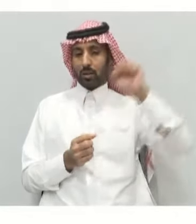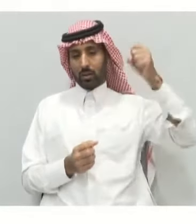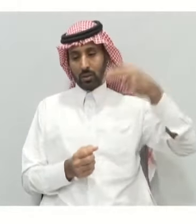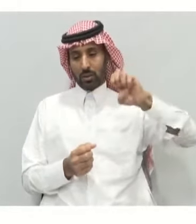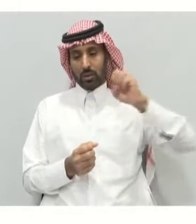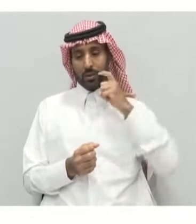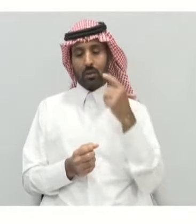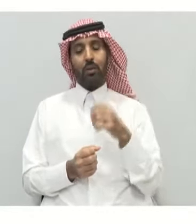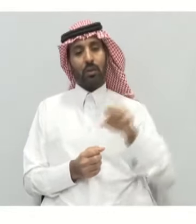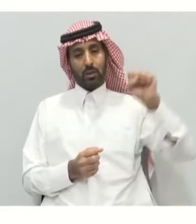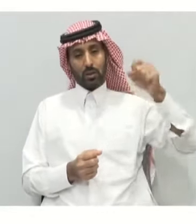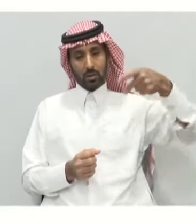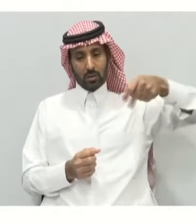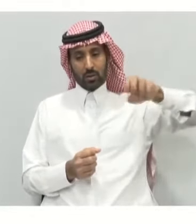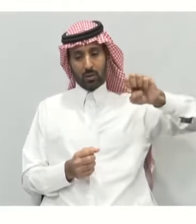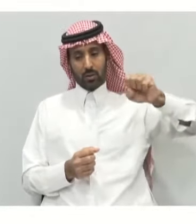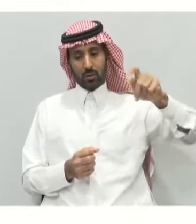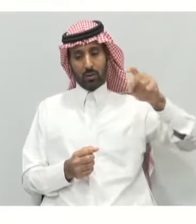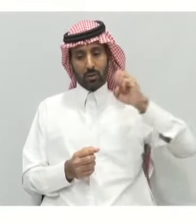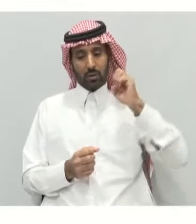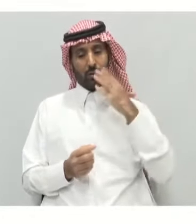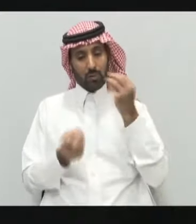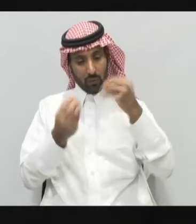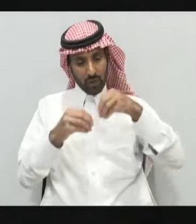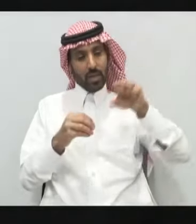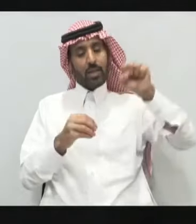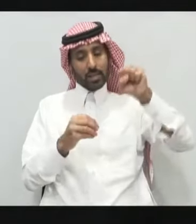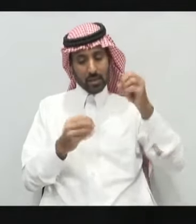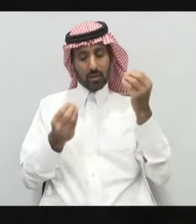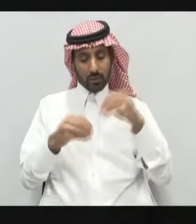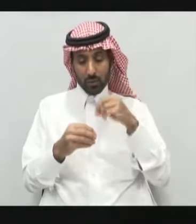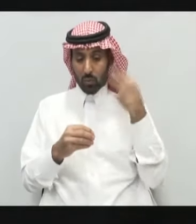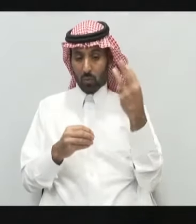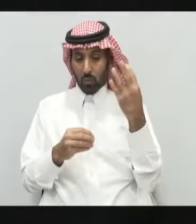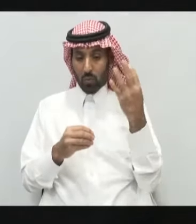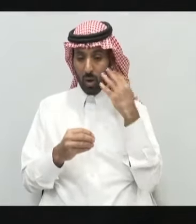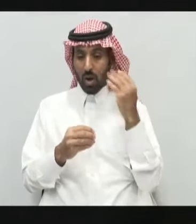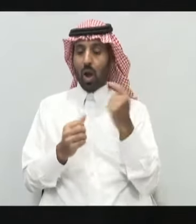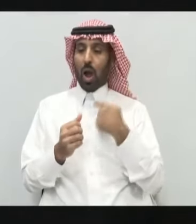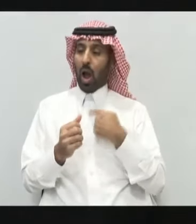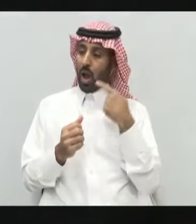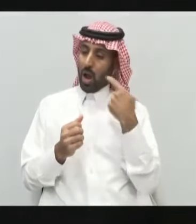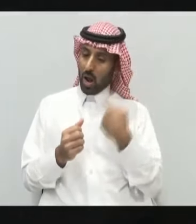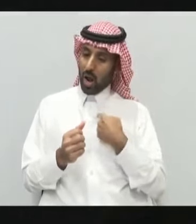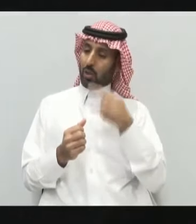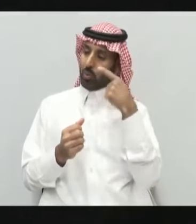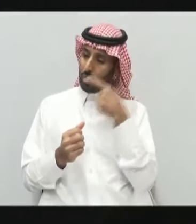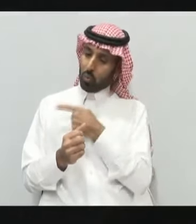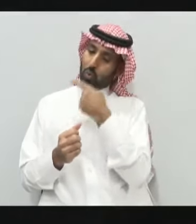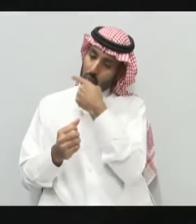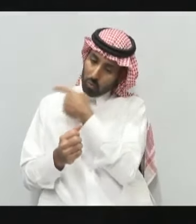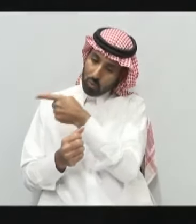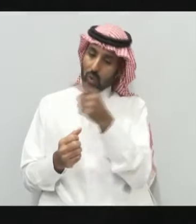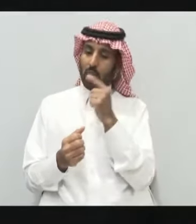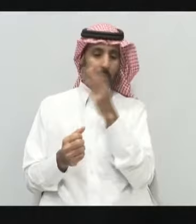English. So again, when we have those four subject pronouns, I, you, we, they,